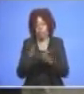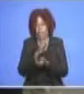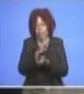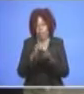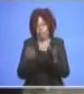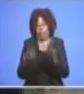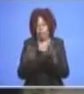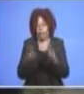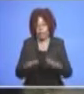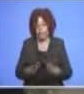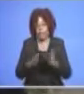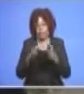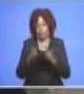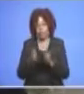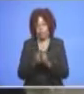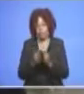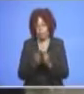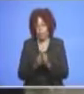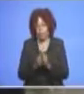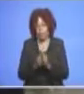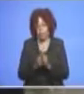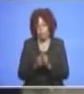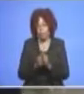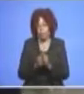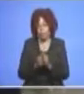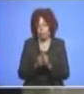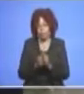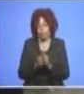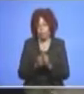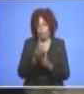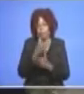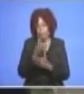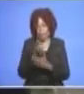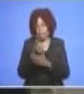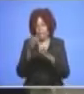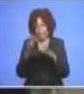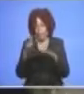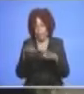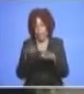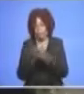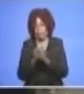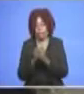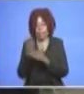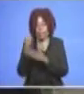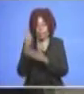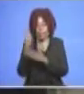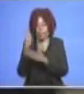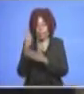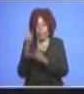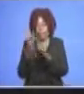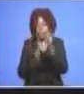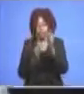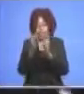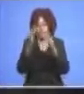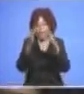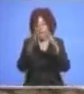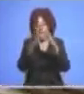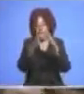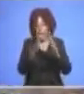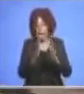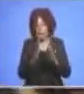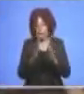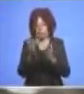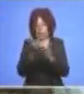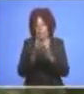they're also living with the necessary amenities and they're getting it to the best of their ability. We understand that there's a generator house, it's right here next to me, where